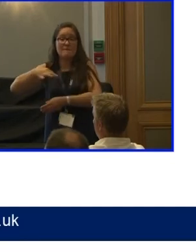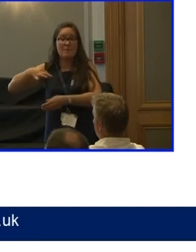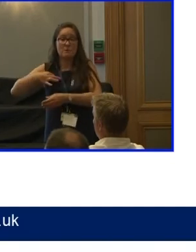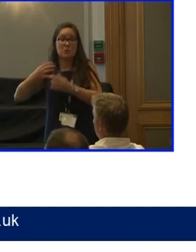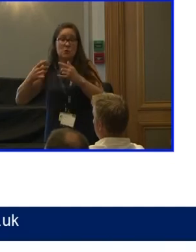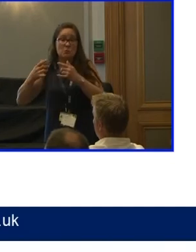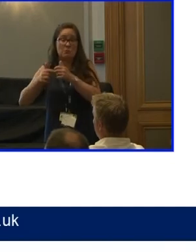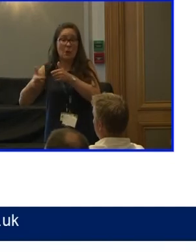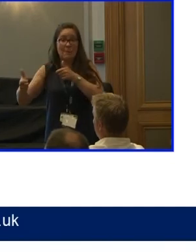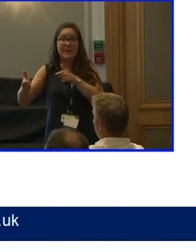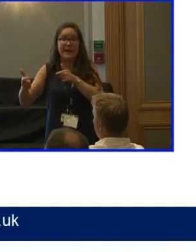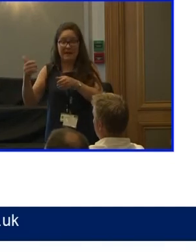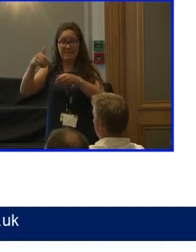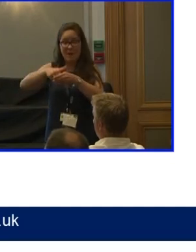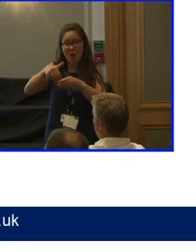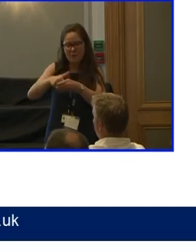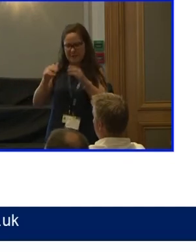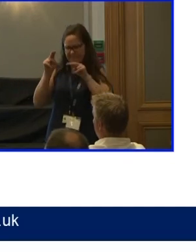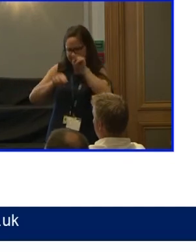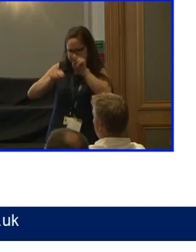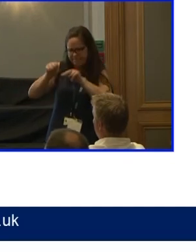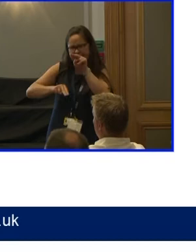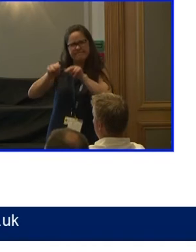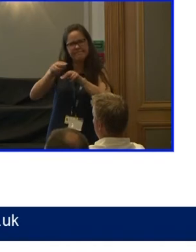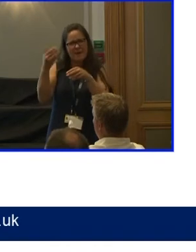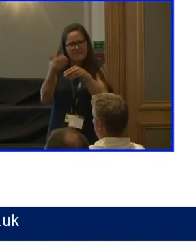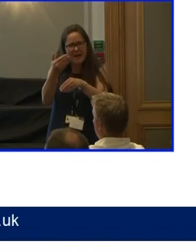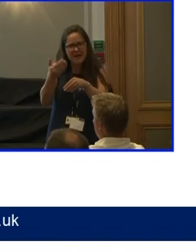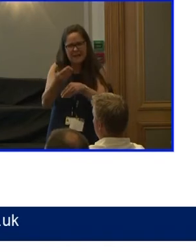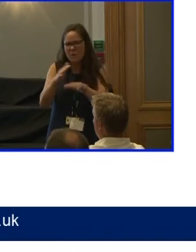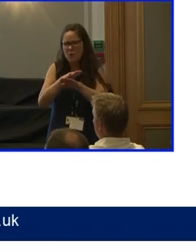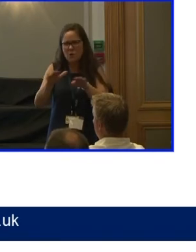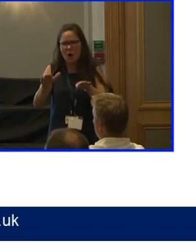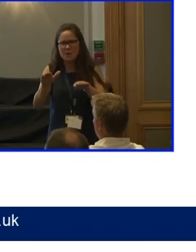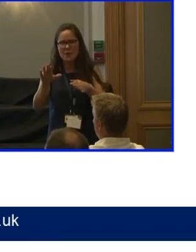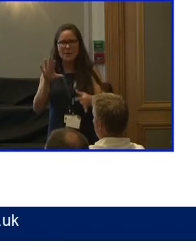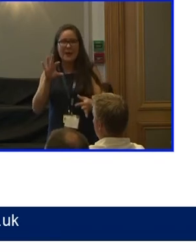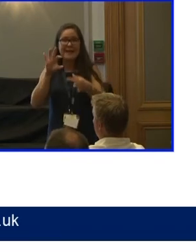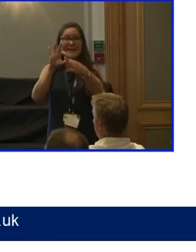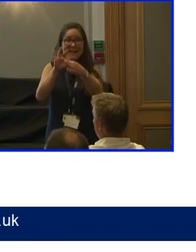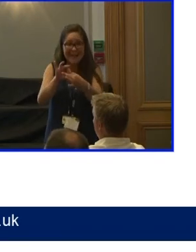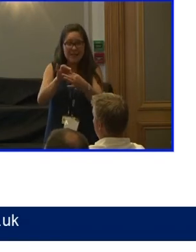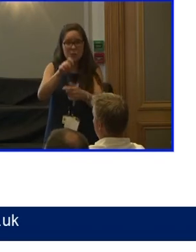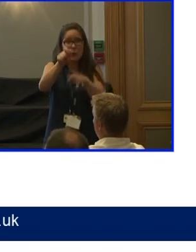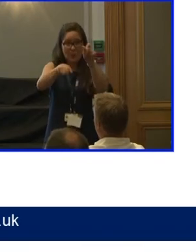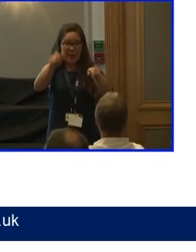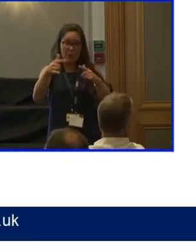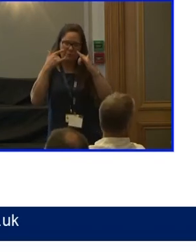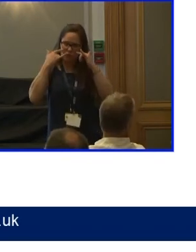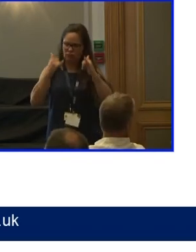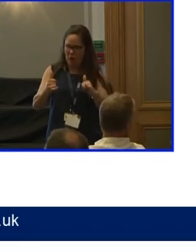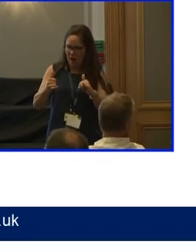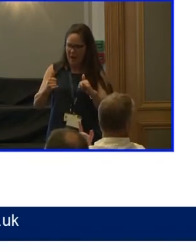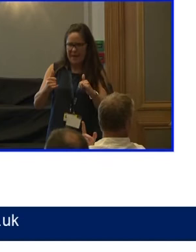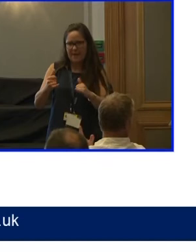at the safety and effectiveness of intravitreal treatment with human retinal progenitor cells in adult patients with retinitis